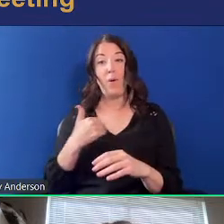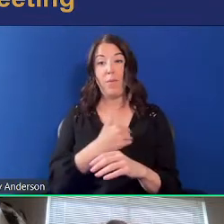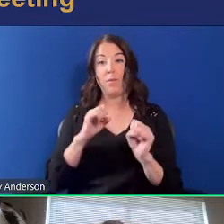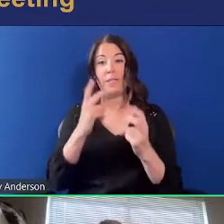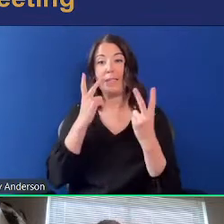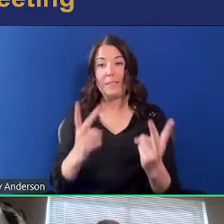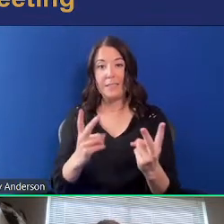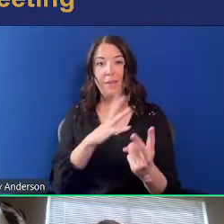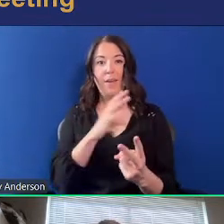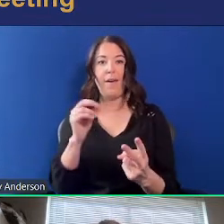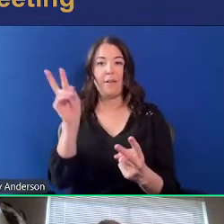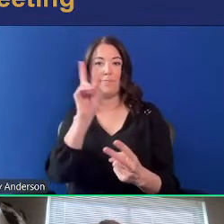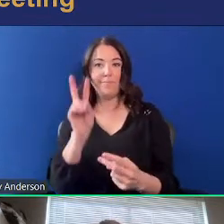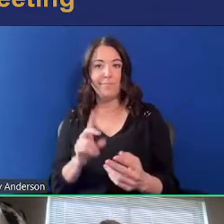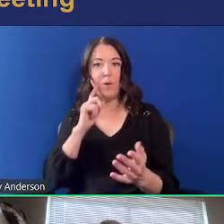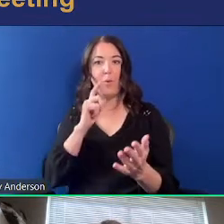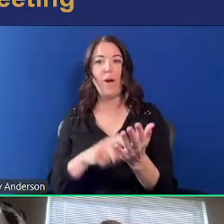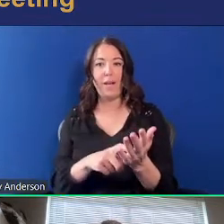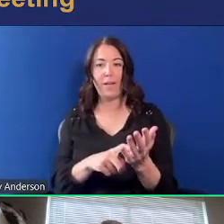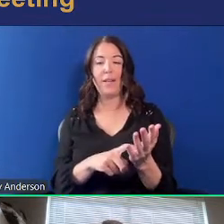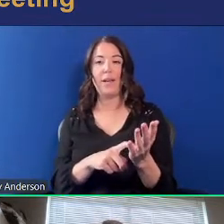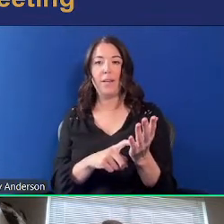and recognize